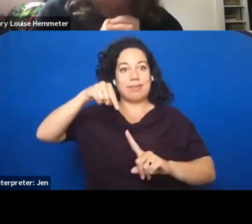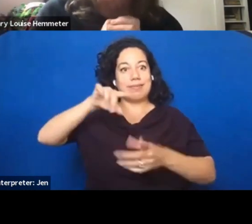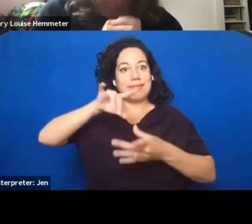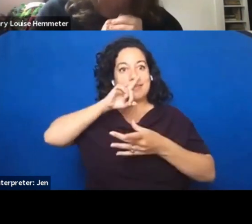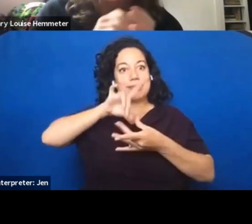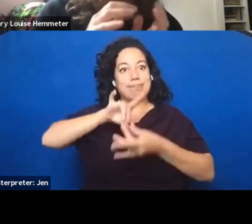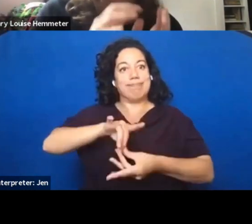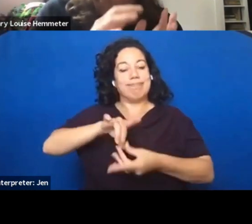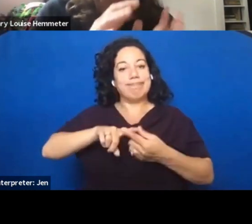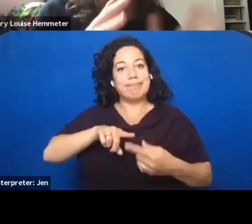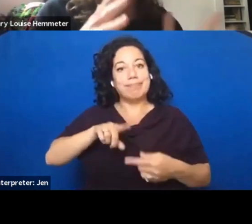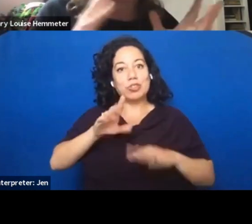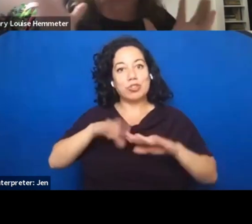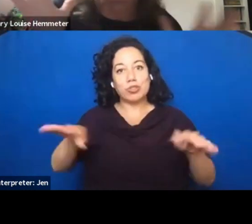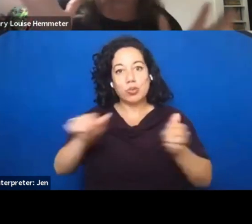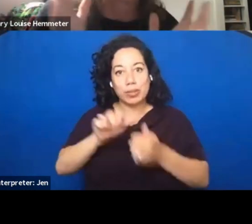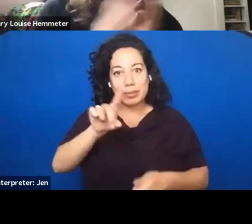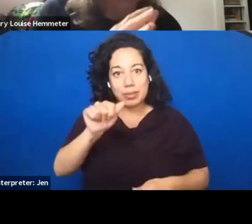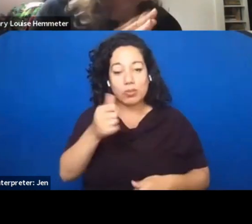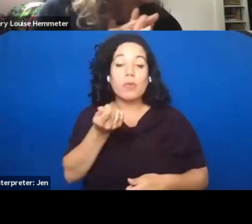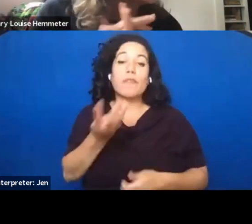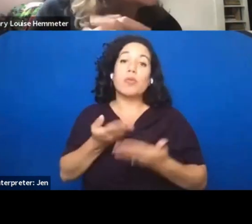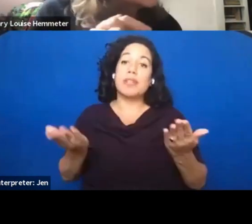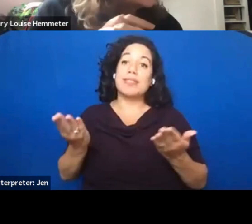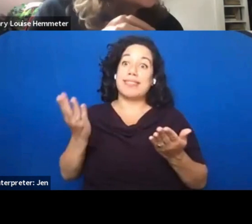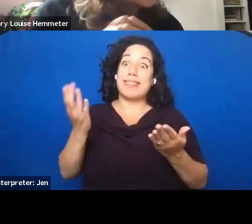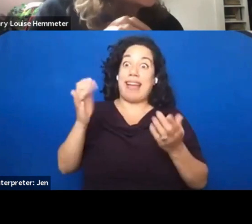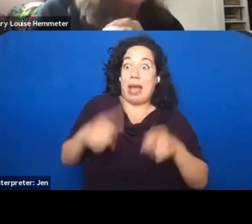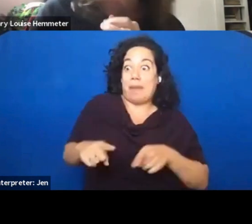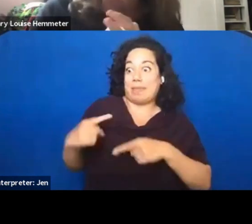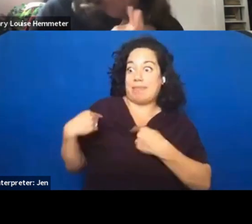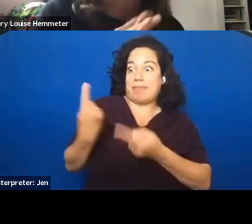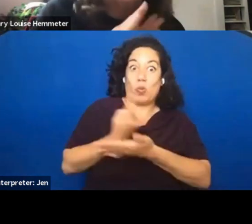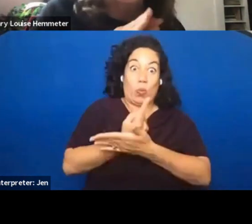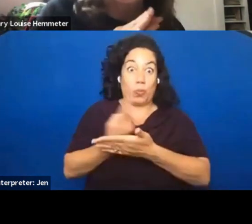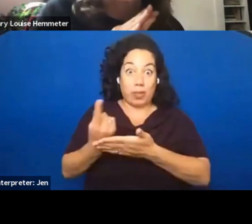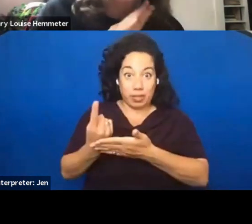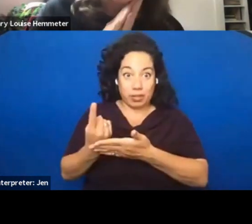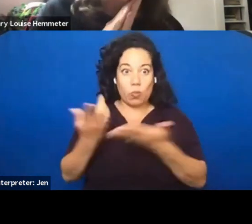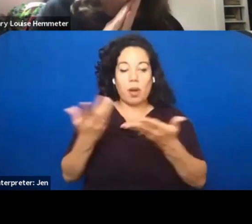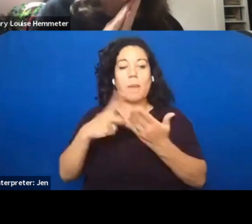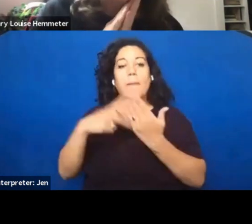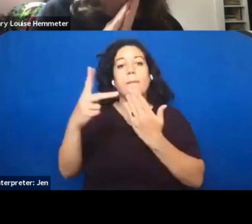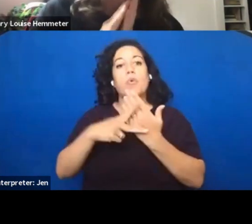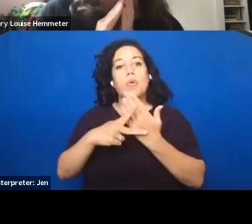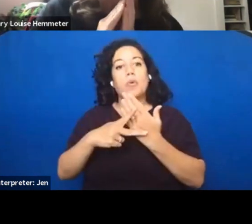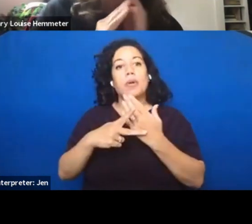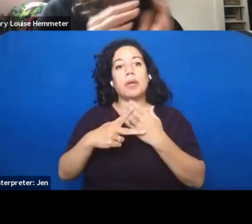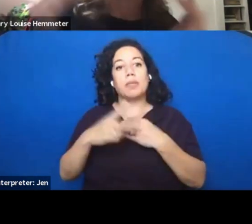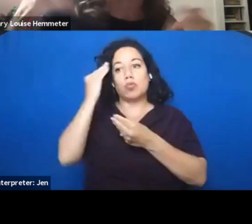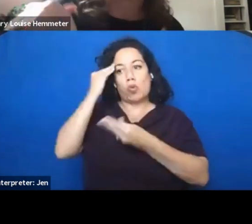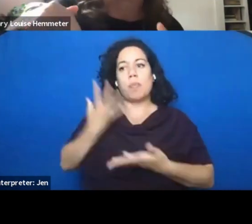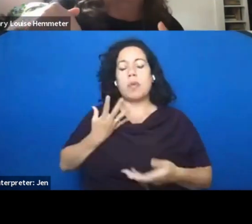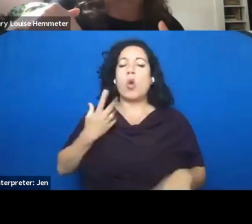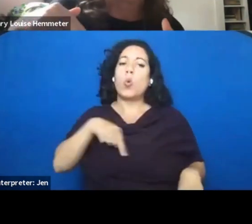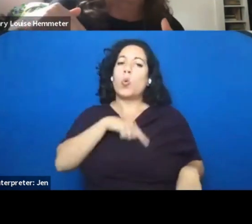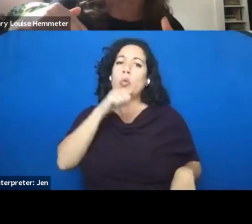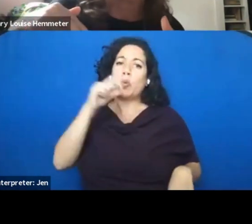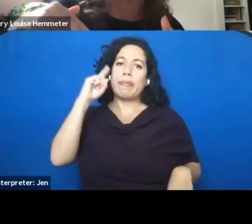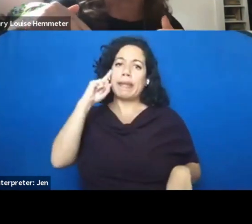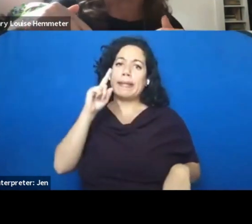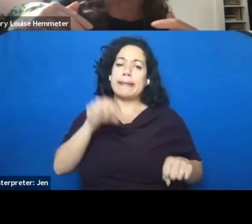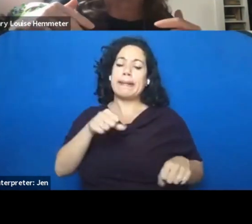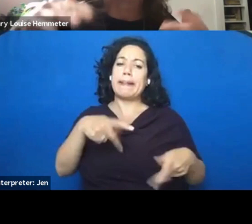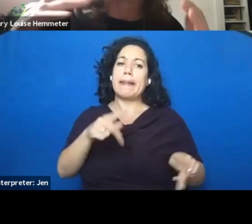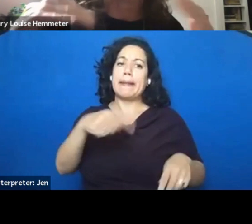And so a couple of things that have happened in the last week are a program that said to me, well, we don't think we can let the